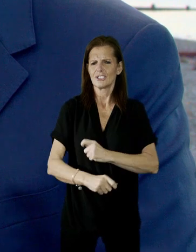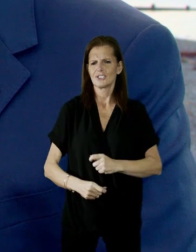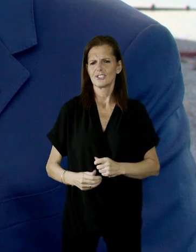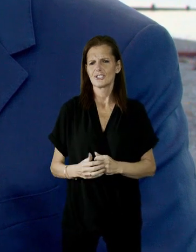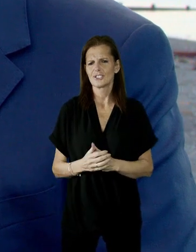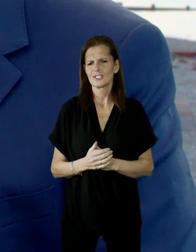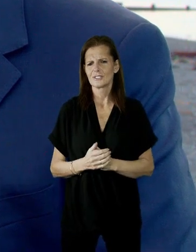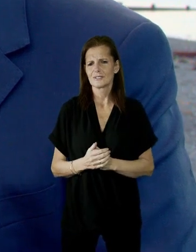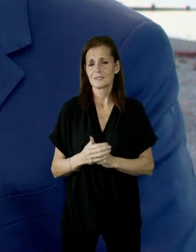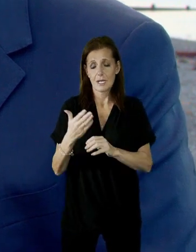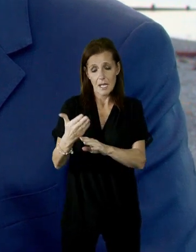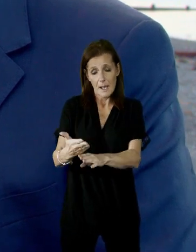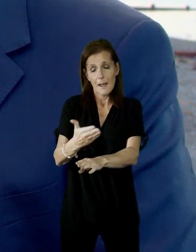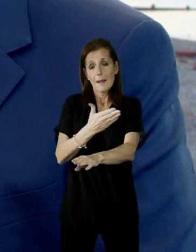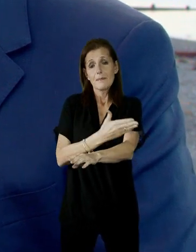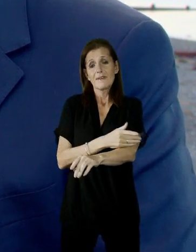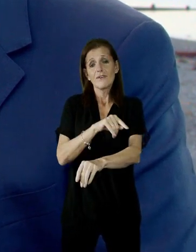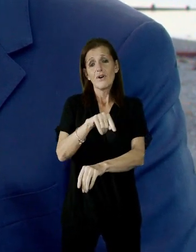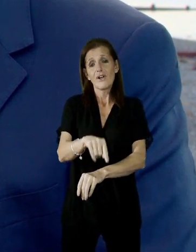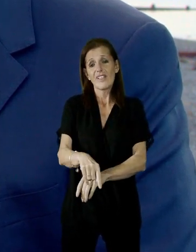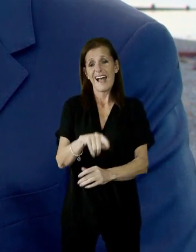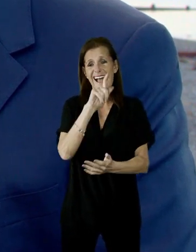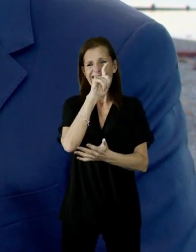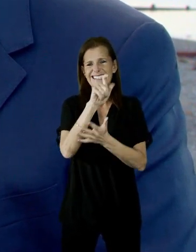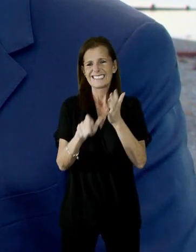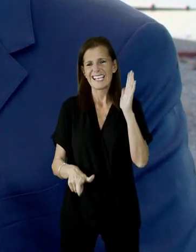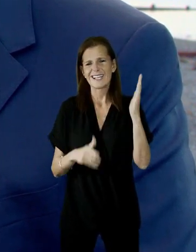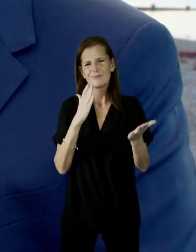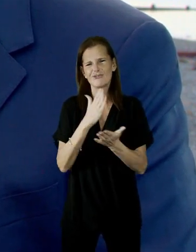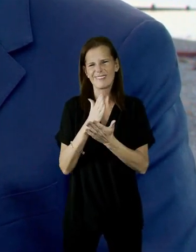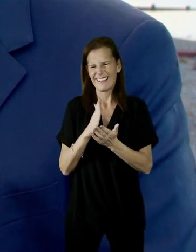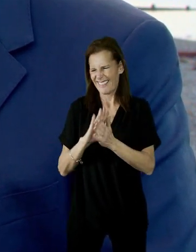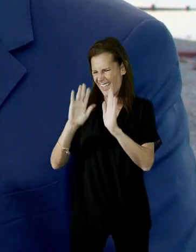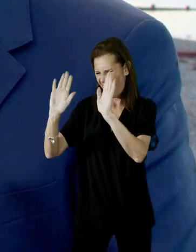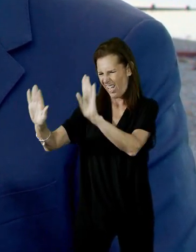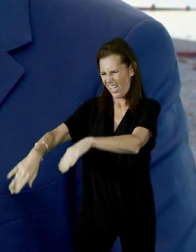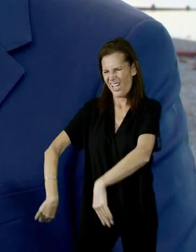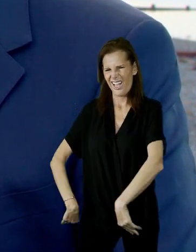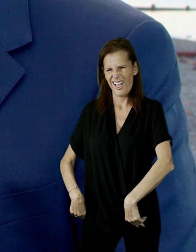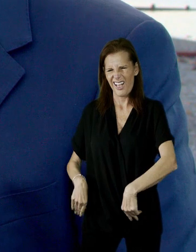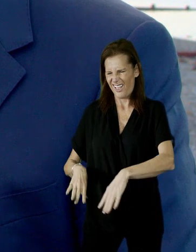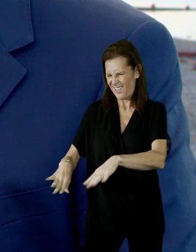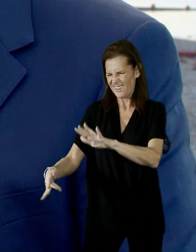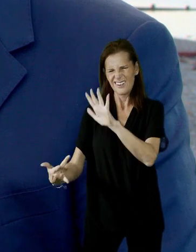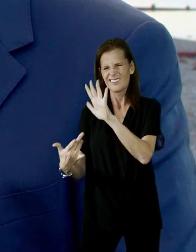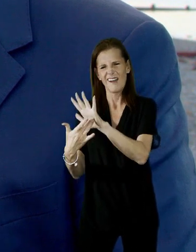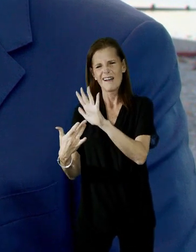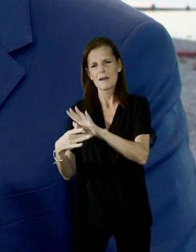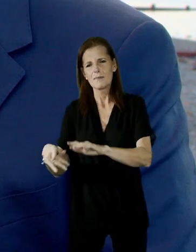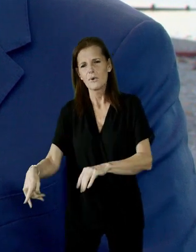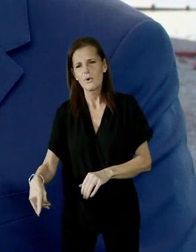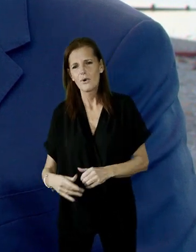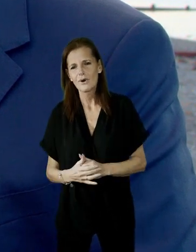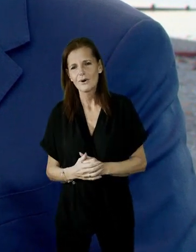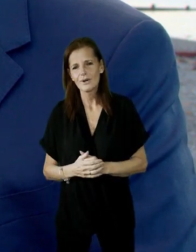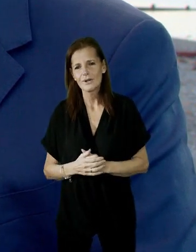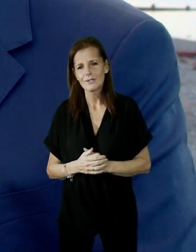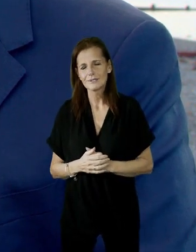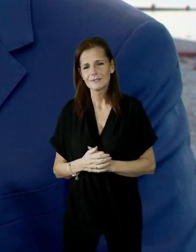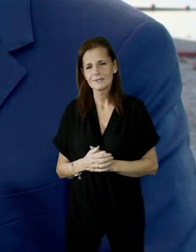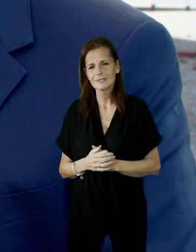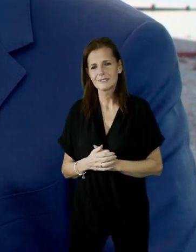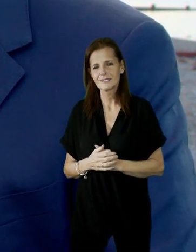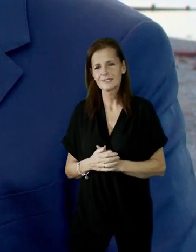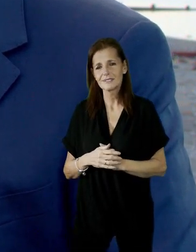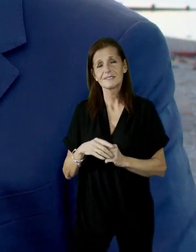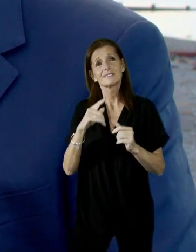Prior to the Act, disabled people were often seen as second-class citizens, and when you ask someone to describe a typical